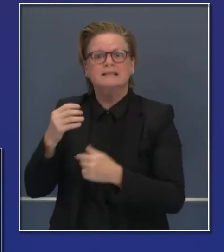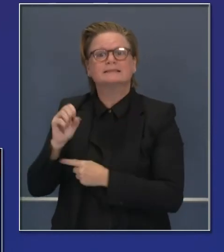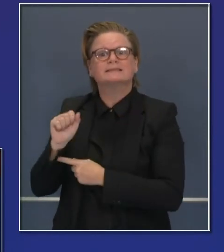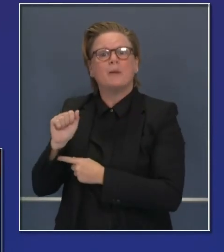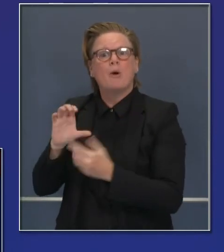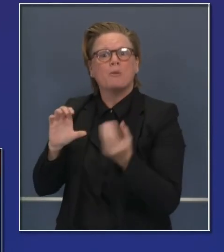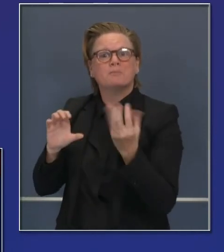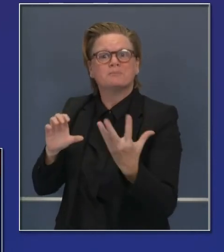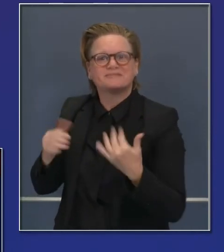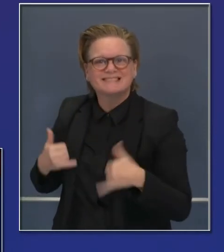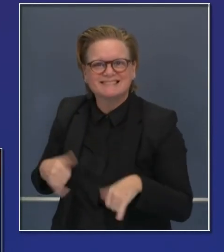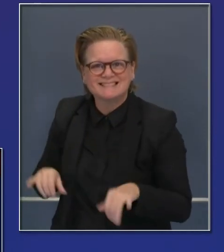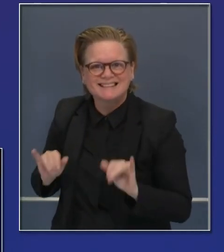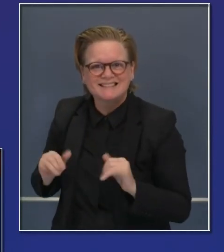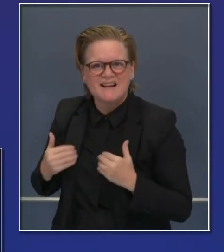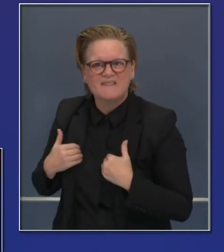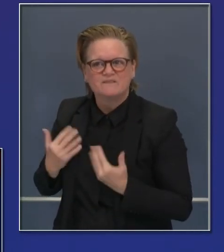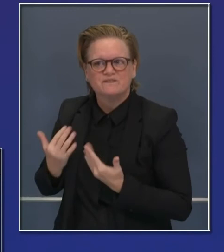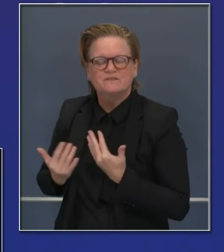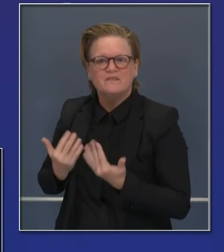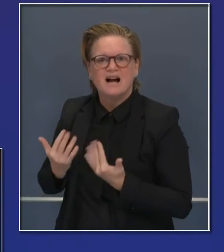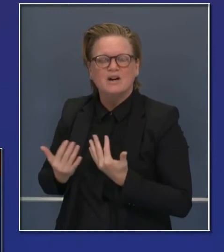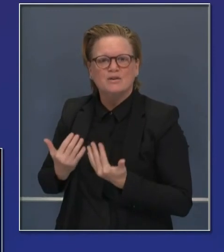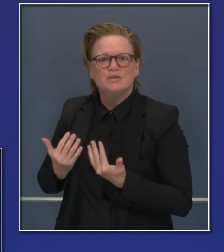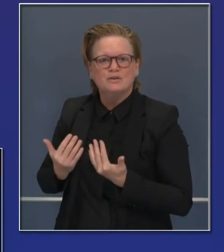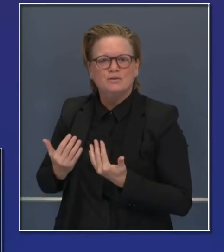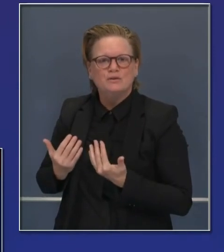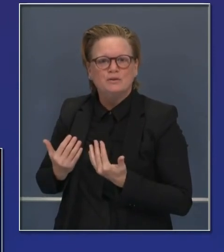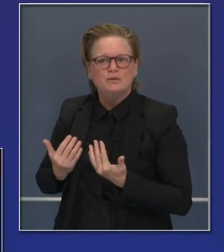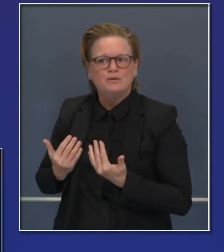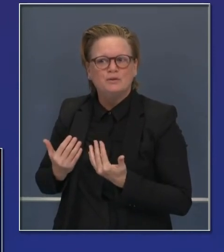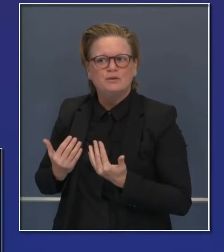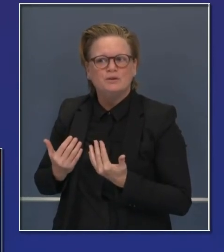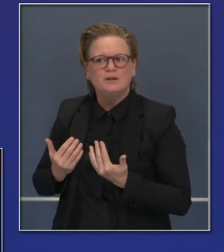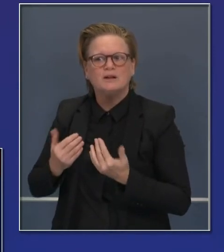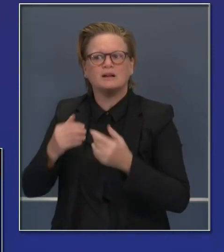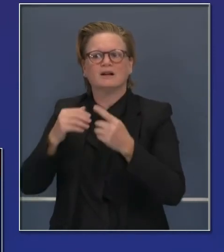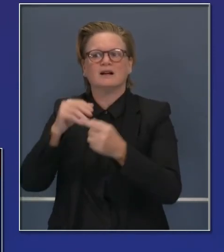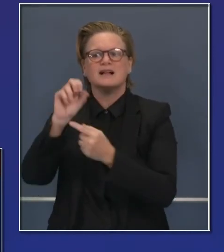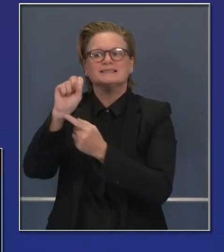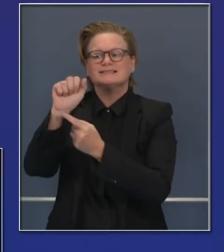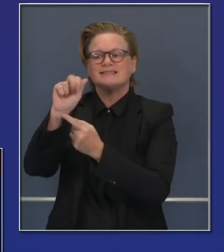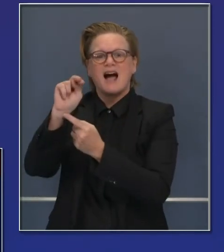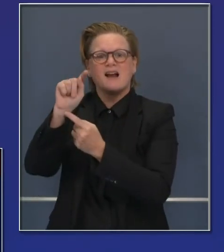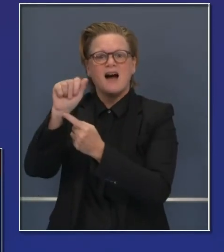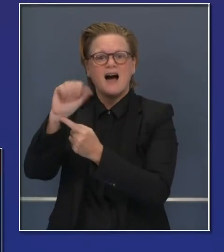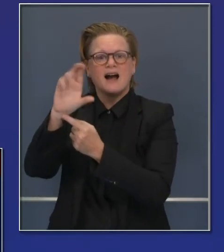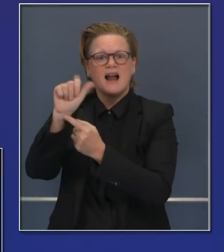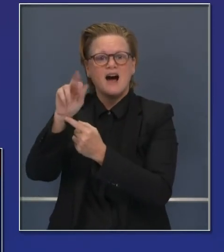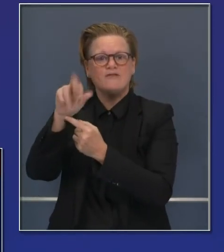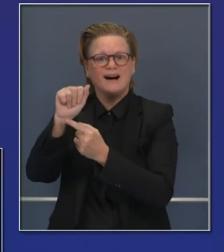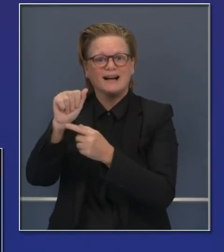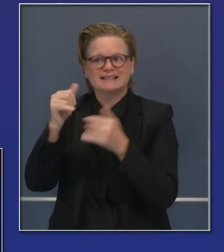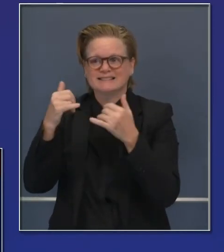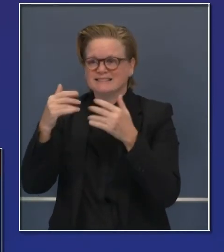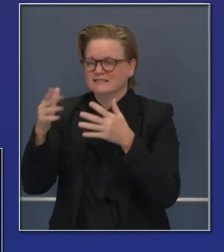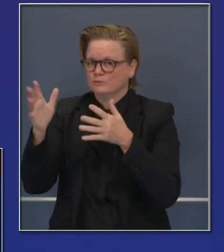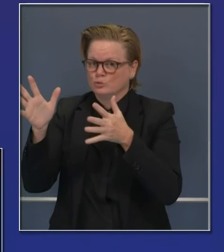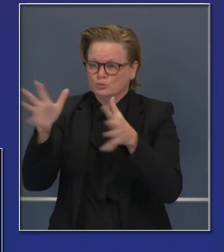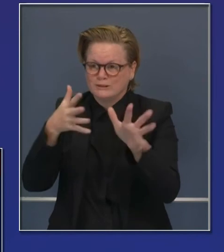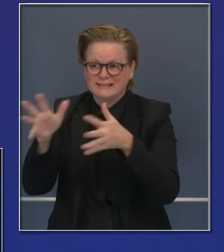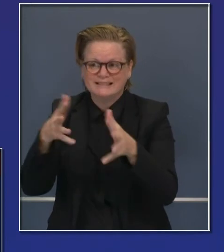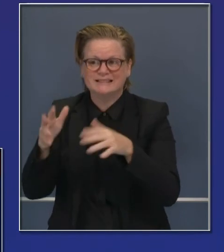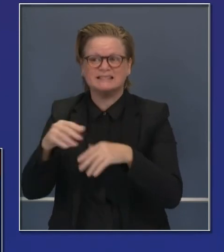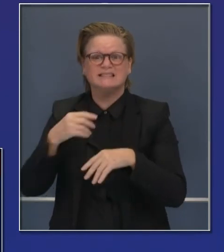in our state. These Santa Ana winds in the last few days have been quite intense. They're peaking later this afternoon into the early